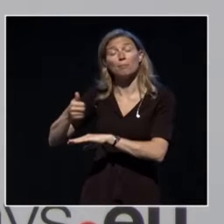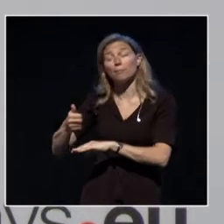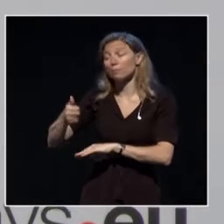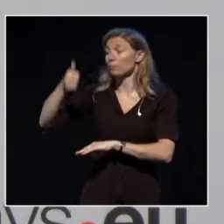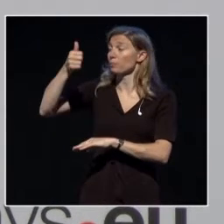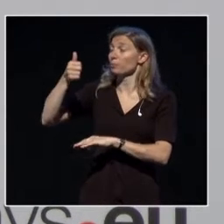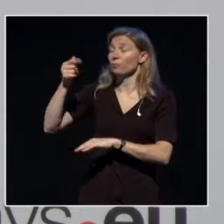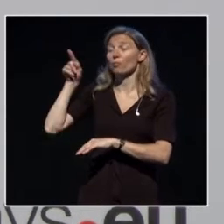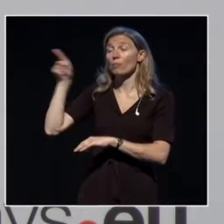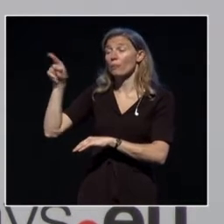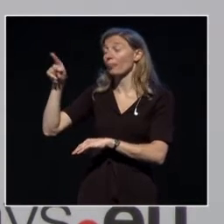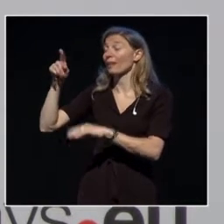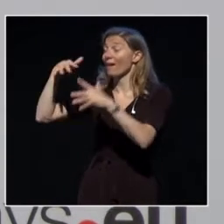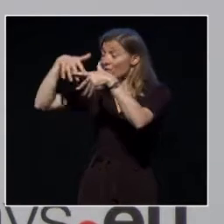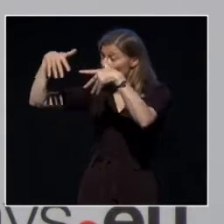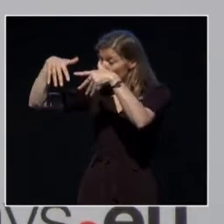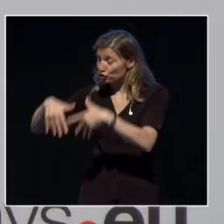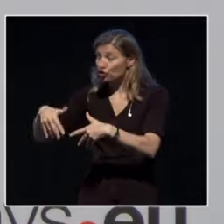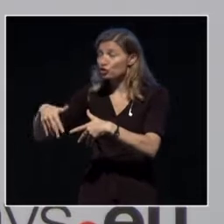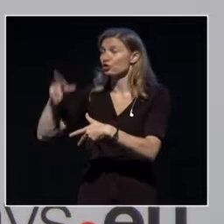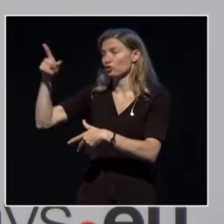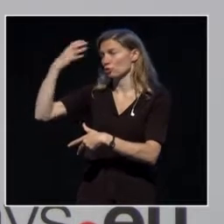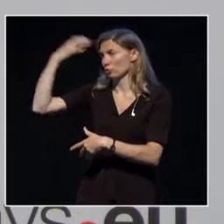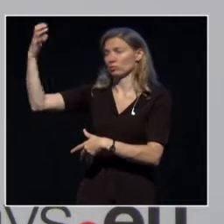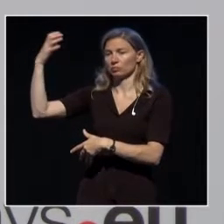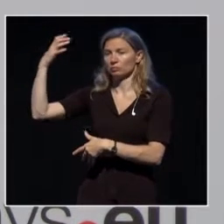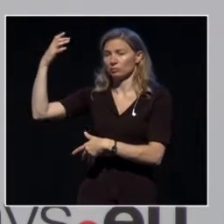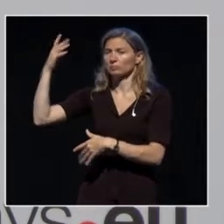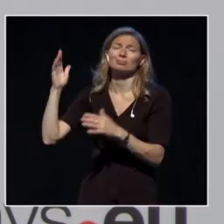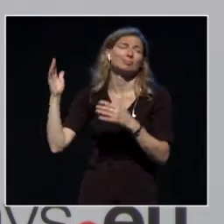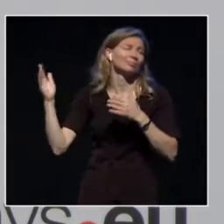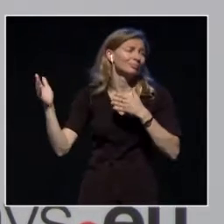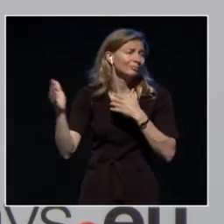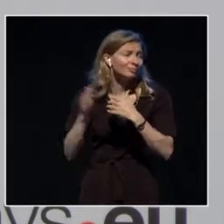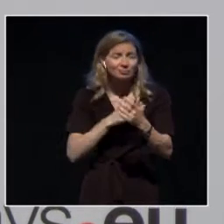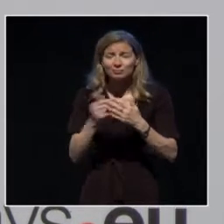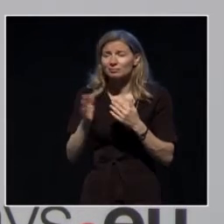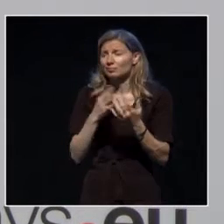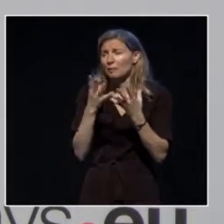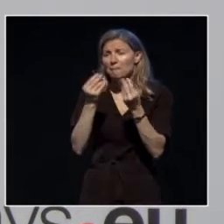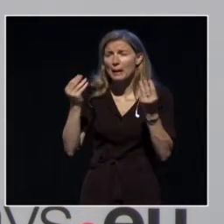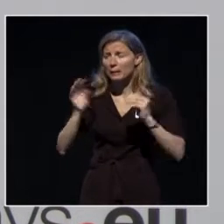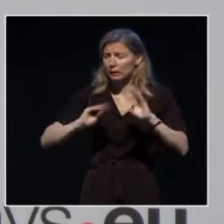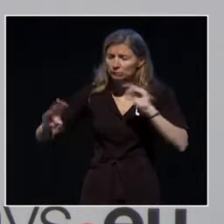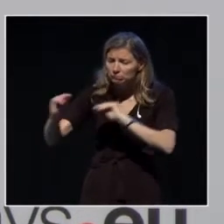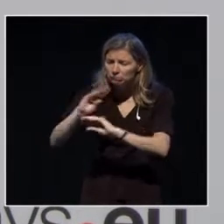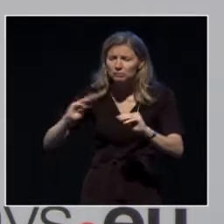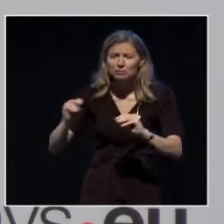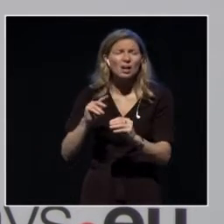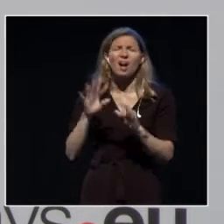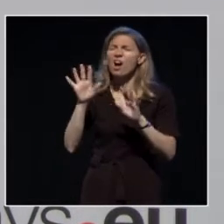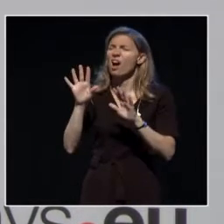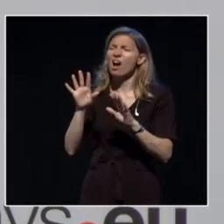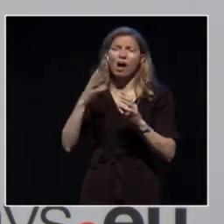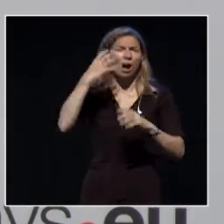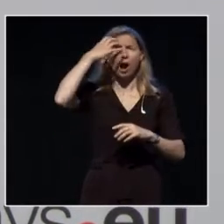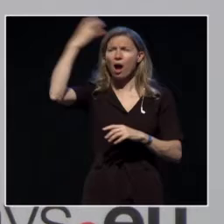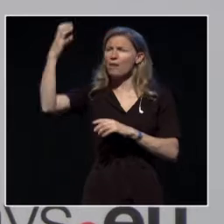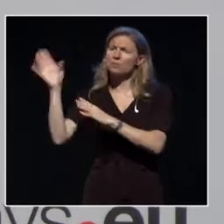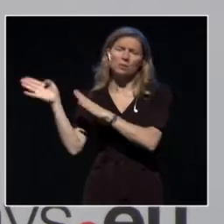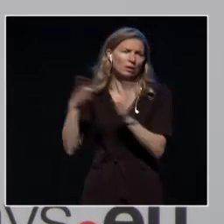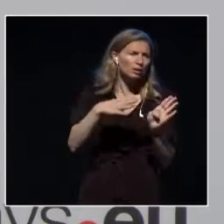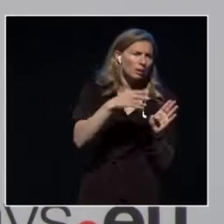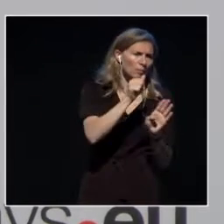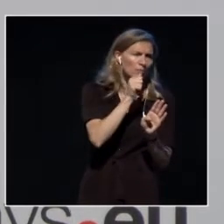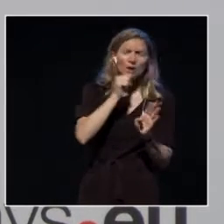financing of infrastructure, despite all of the rhetoric around us of privatization. Most of that